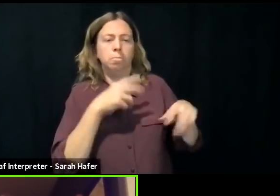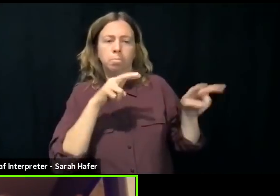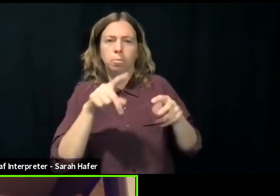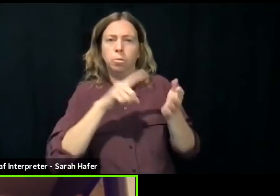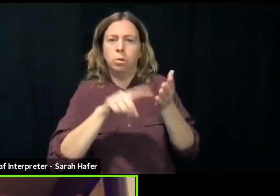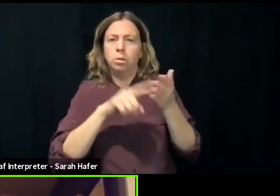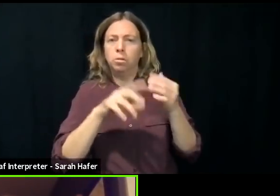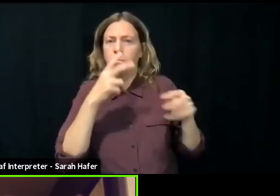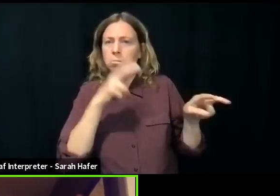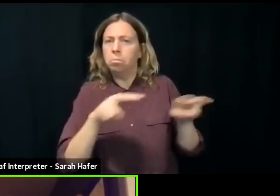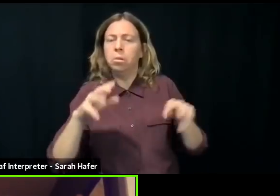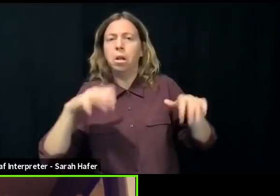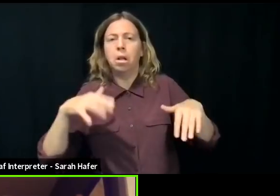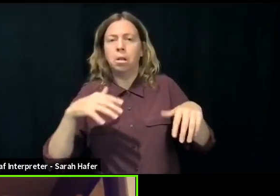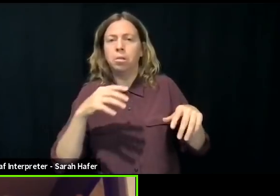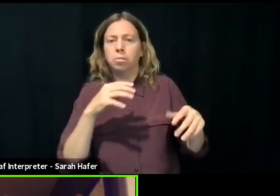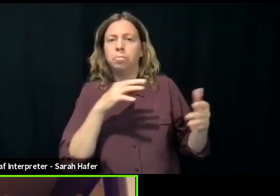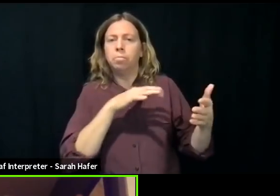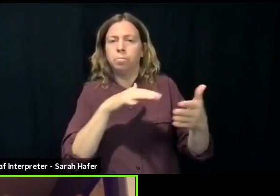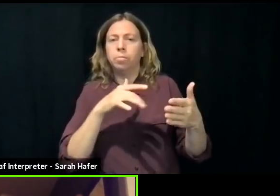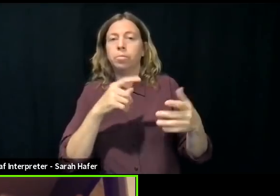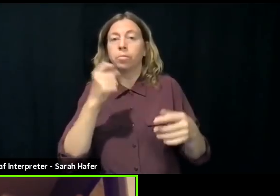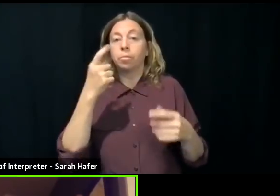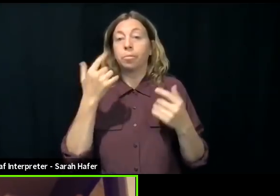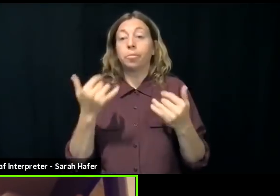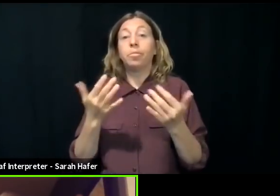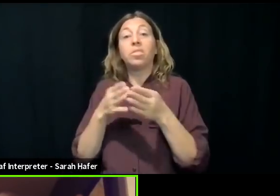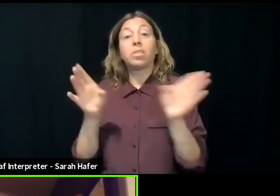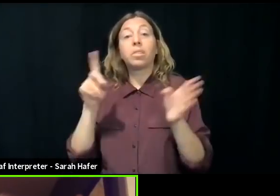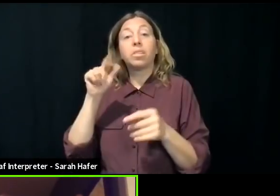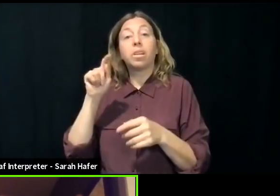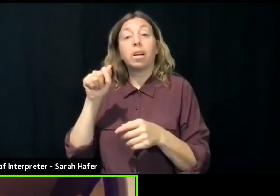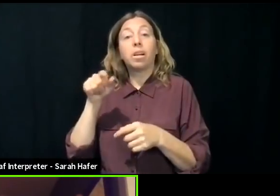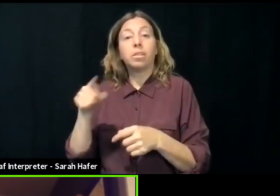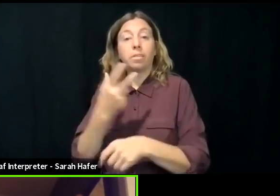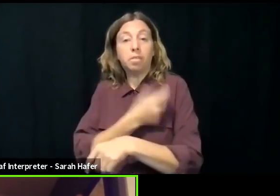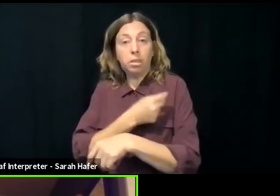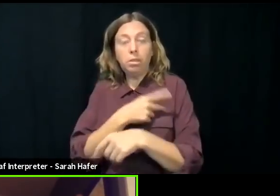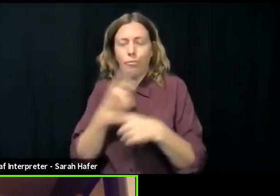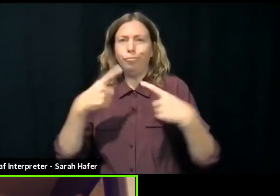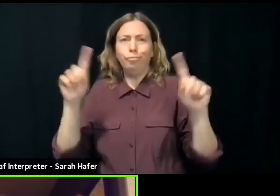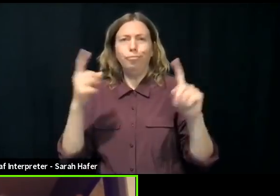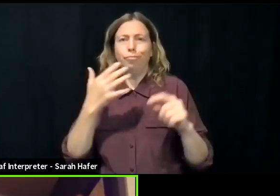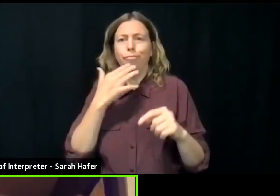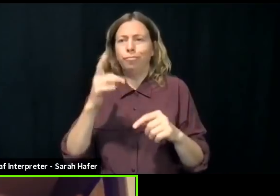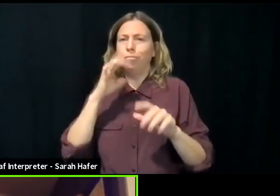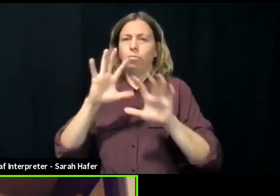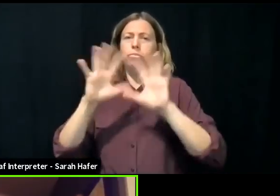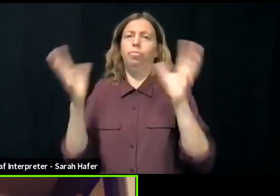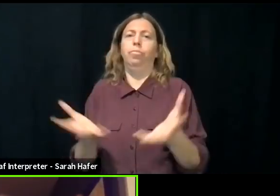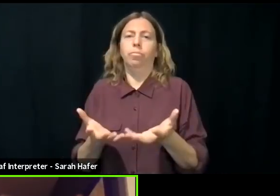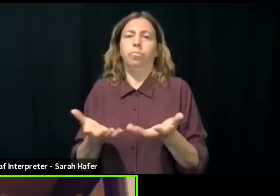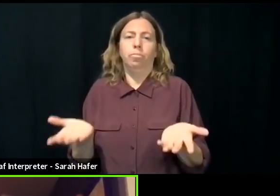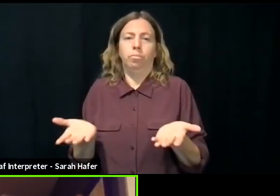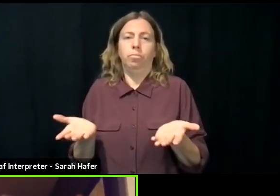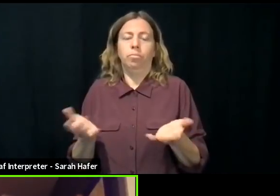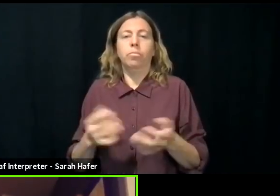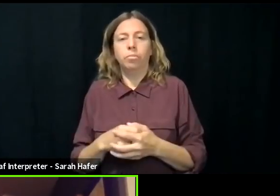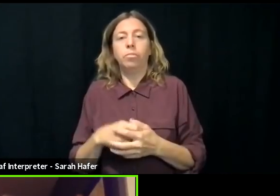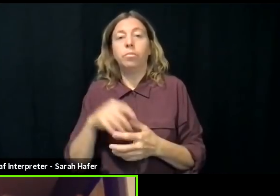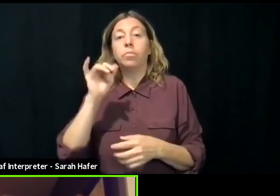vaccines work, right now the best data we have against the Delta variant is data that comes out of the UK. And what we see in that